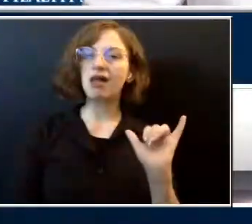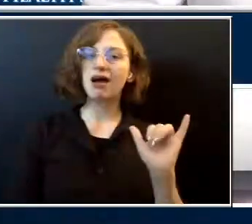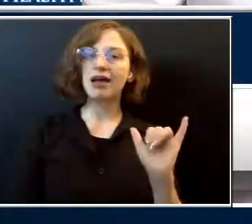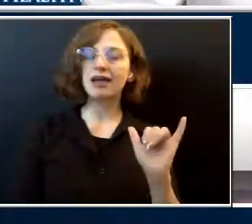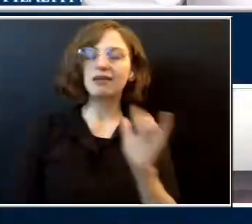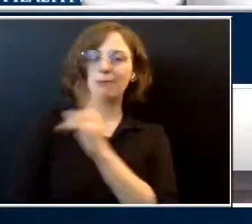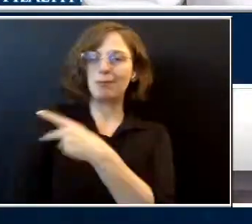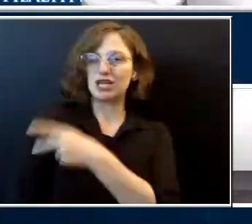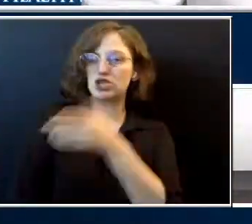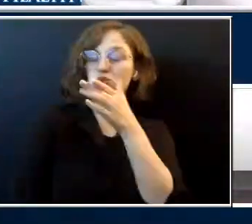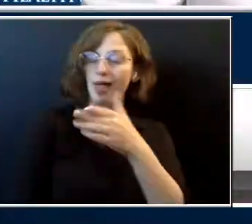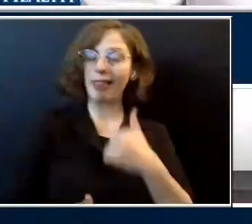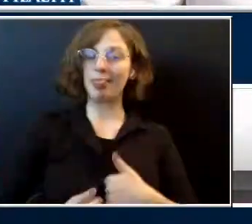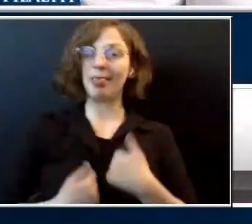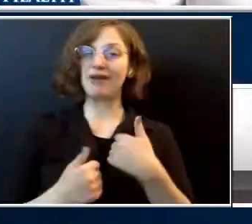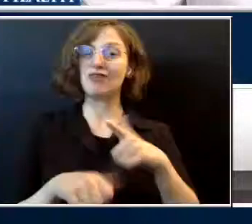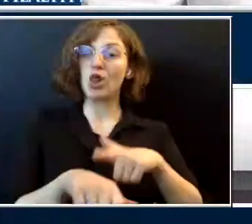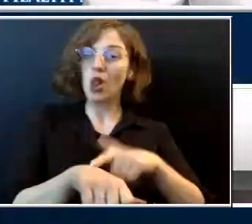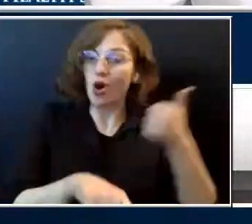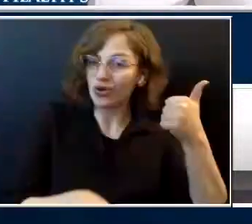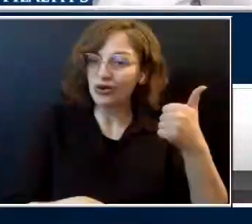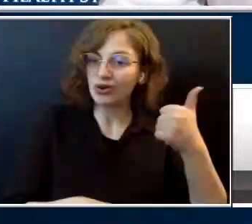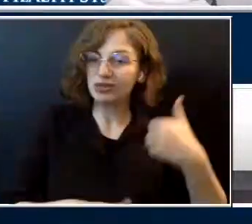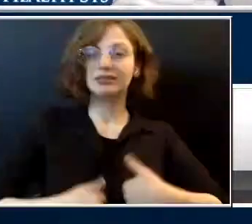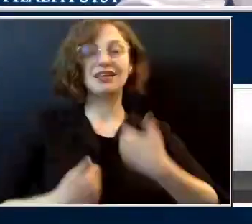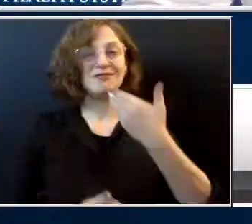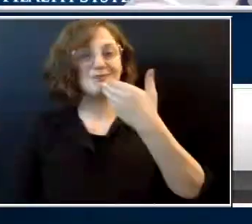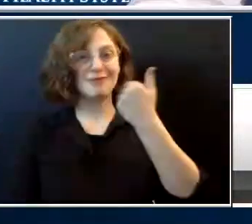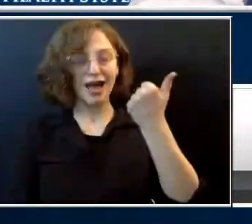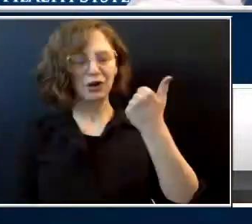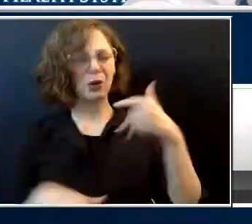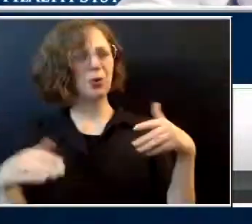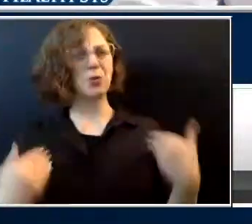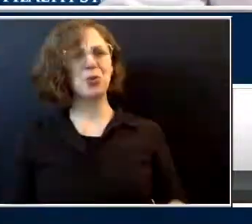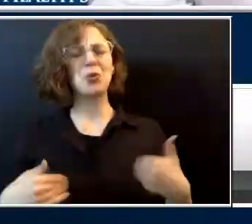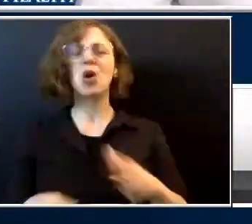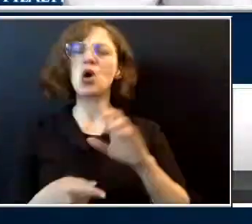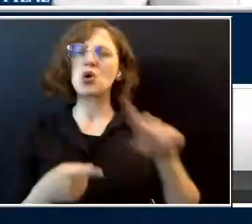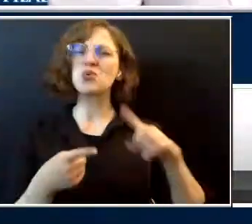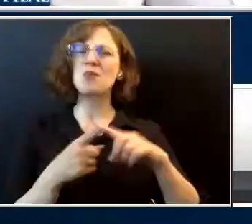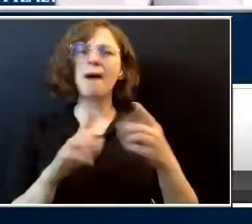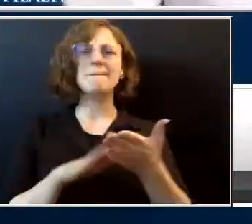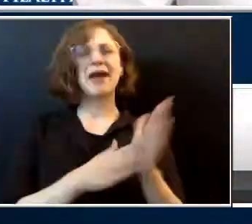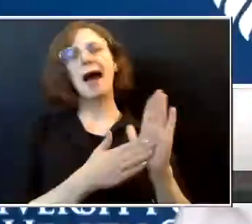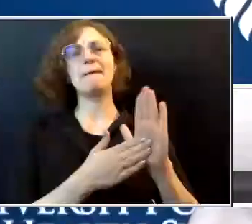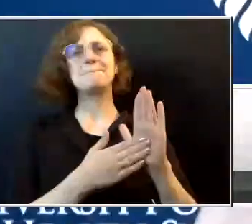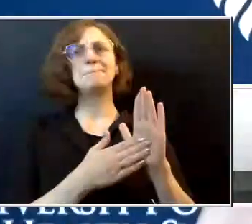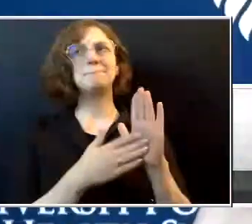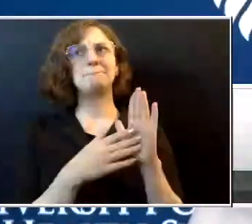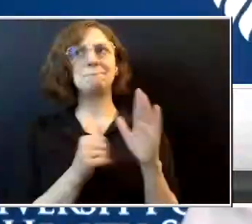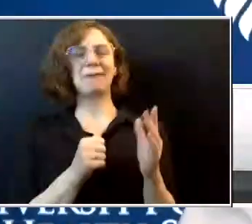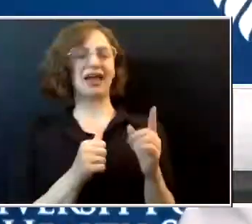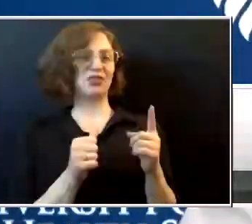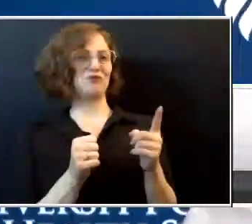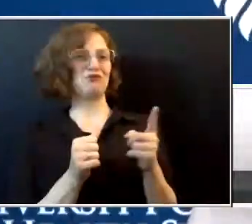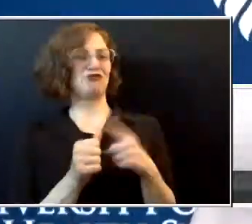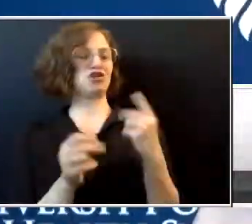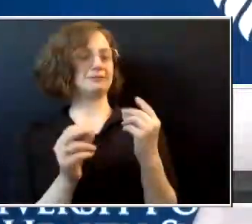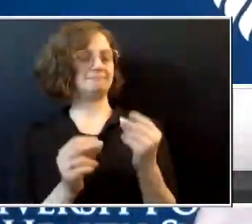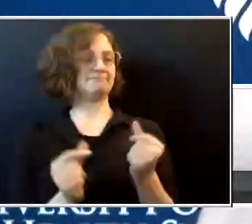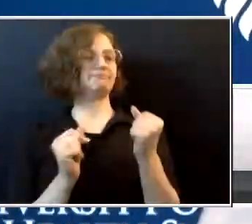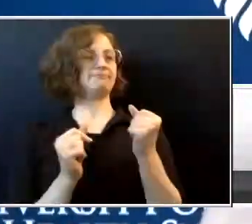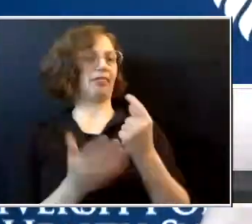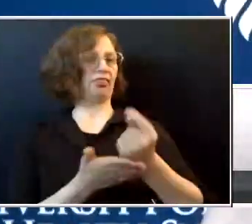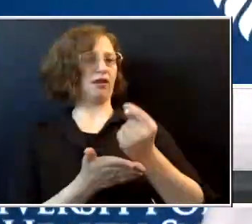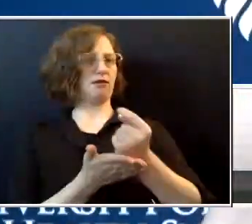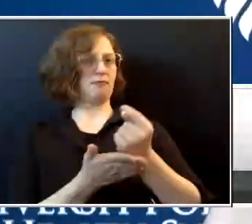like a pretty good thing. So when does it become frontline therapy or first-line therapy? Will we see that day? Well, we were hoping to see that. We have to understand